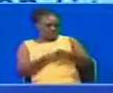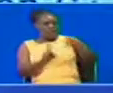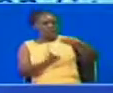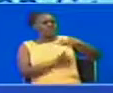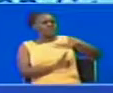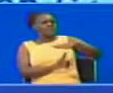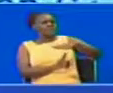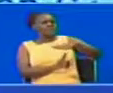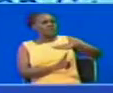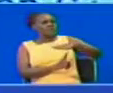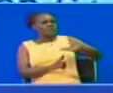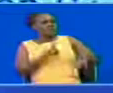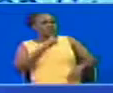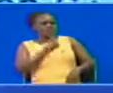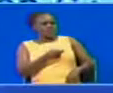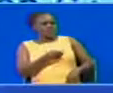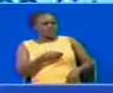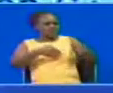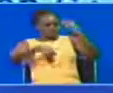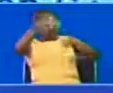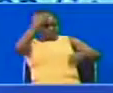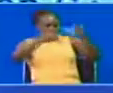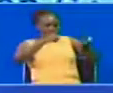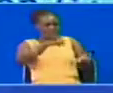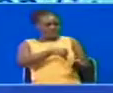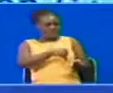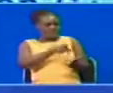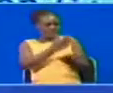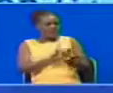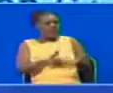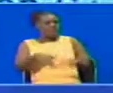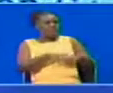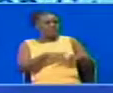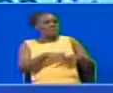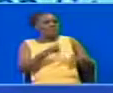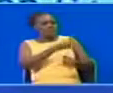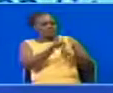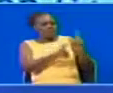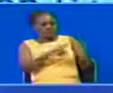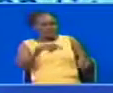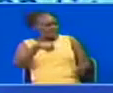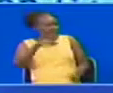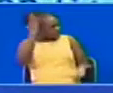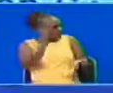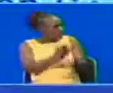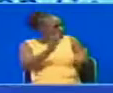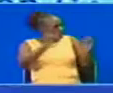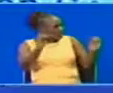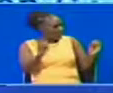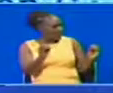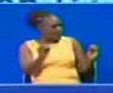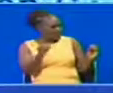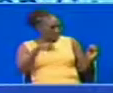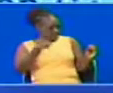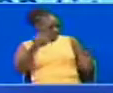will say that the universities were involved, that some members of staff were interviewed. Mm-hmm. But I'm not so sure. I've been teaching at the University of